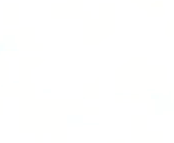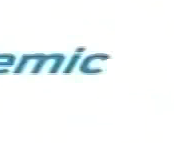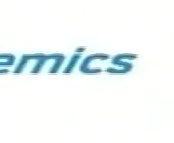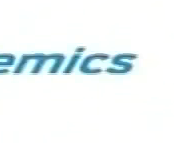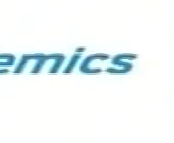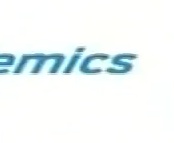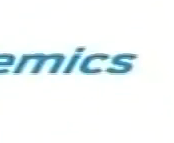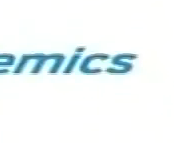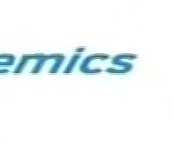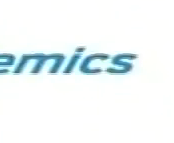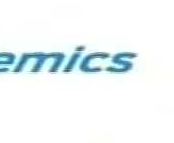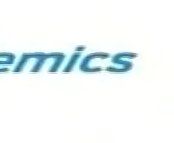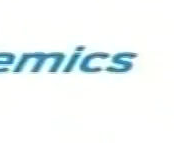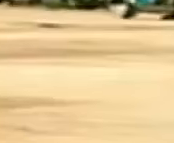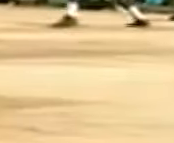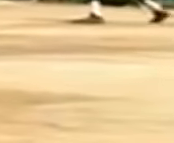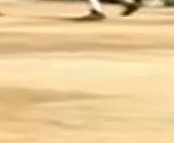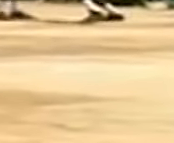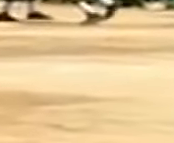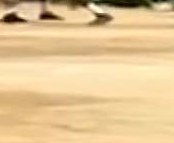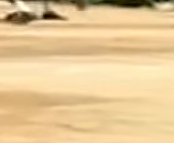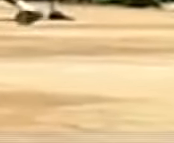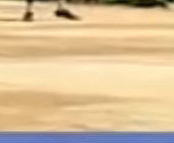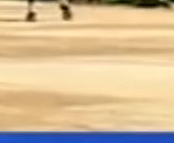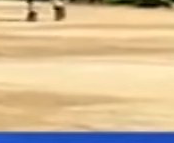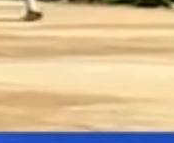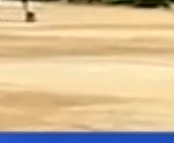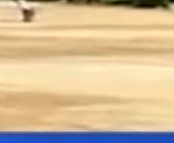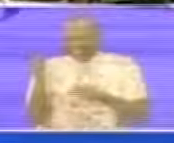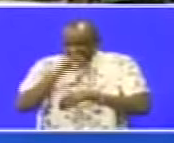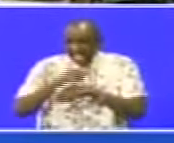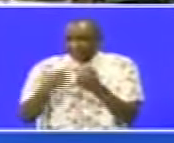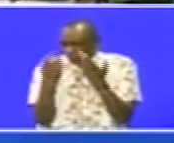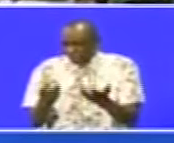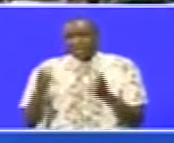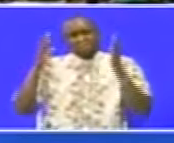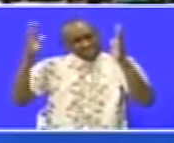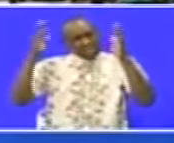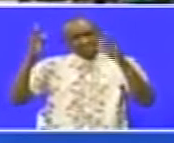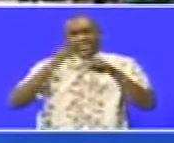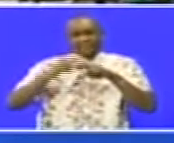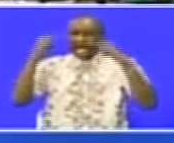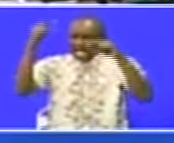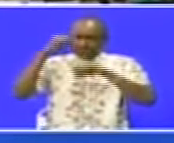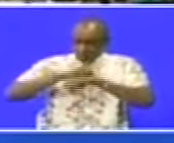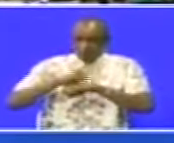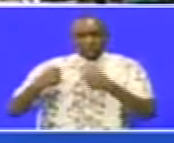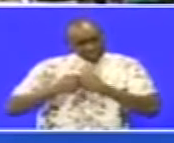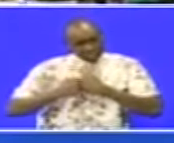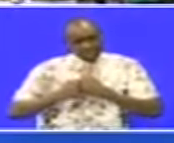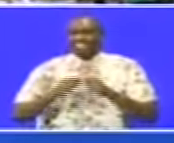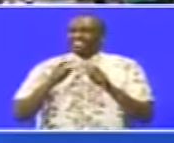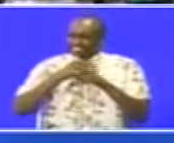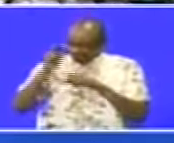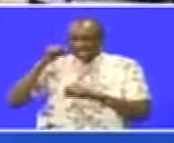sporting talent and academics. It was a day pitting together some of the big names in high school games as the National Secondary